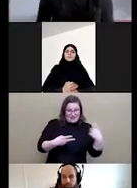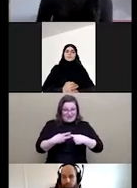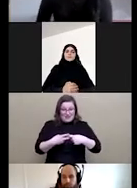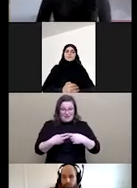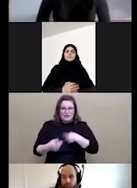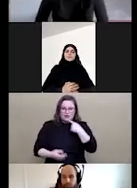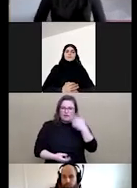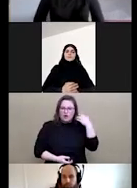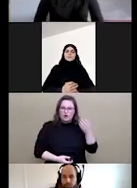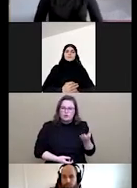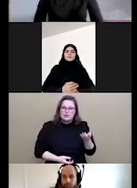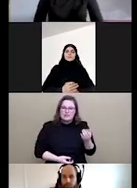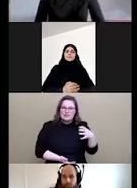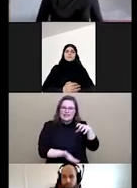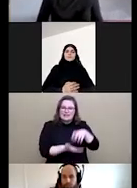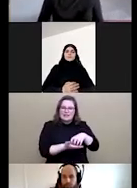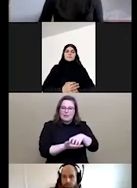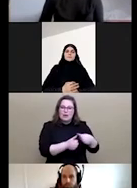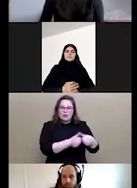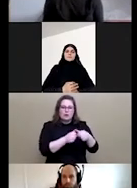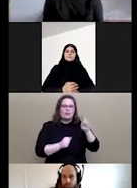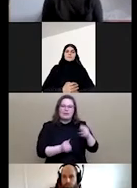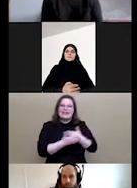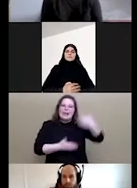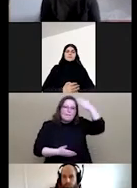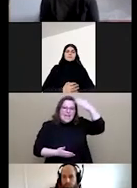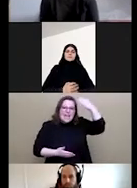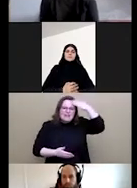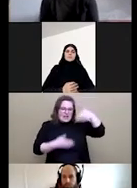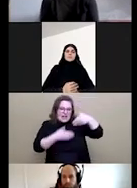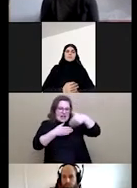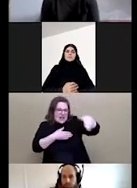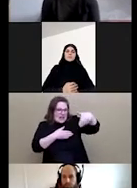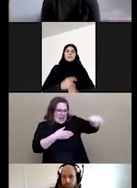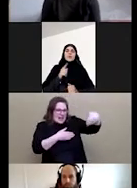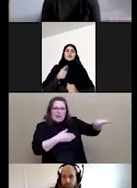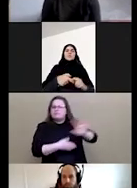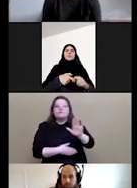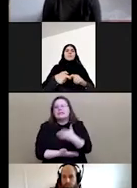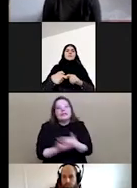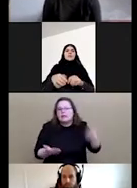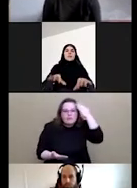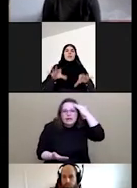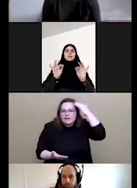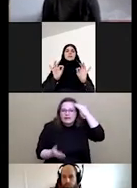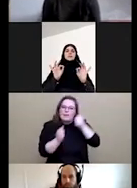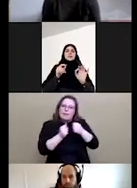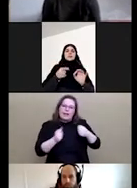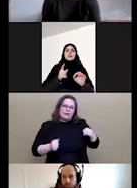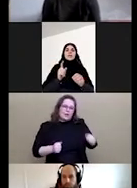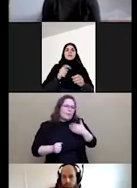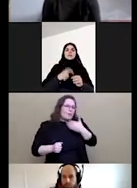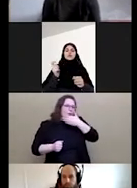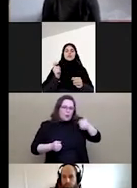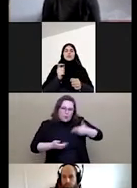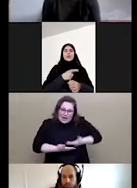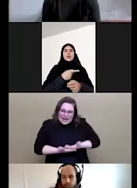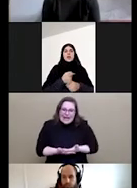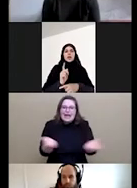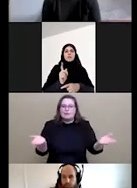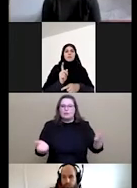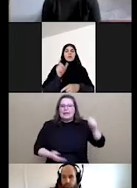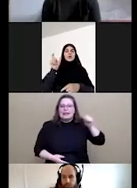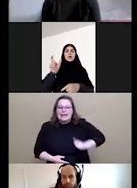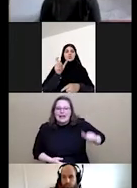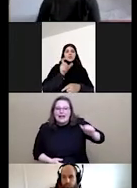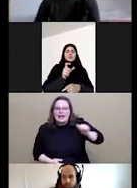CSOs don't intentionally exclude persons with disabilities, but without providing adequate accessibility and